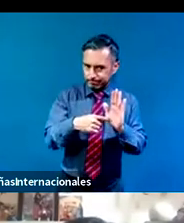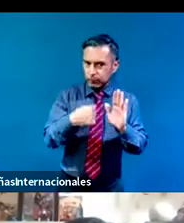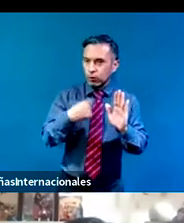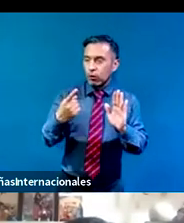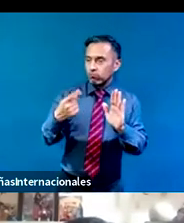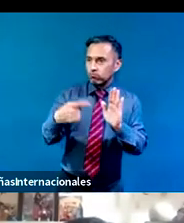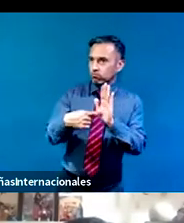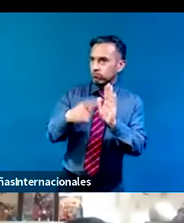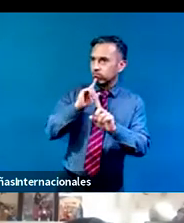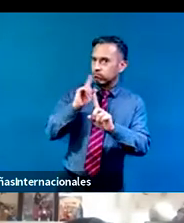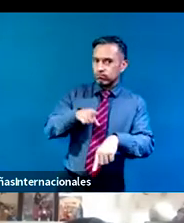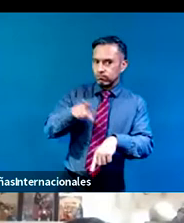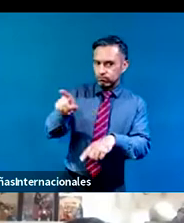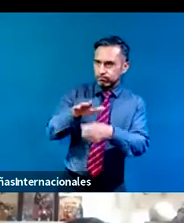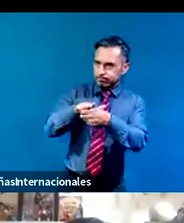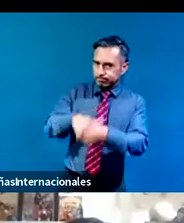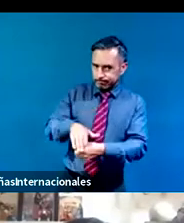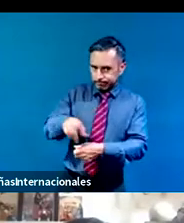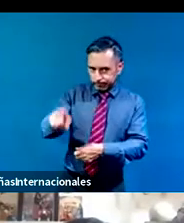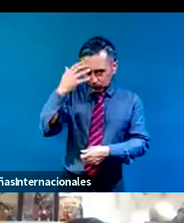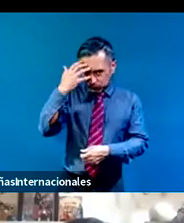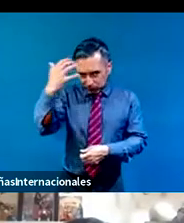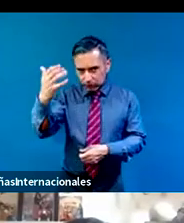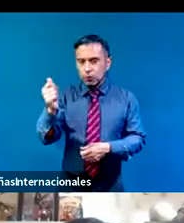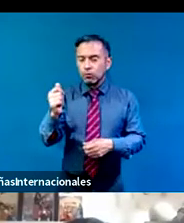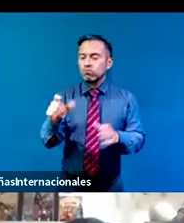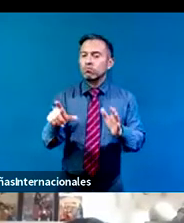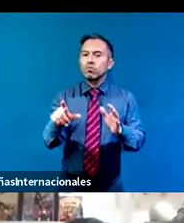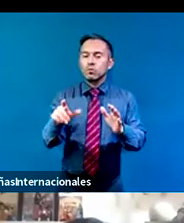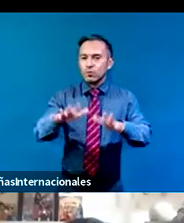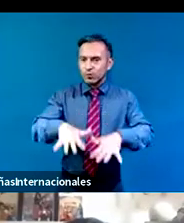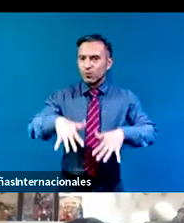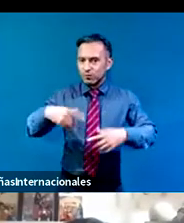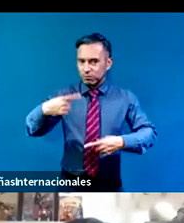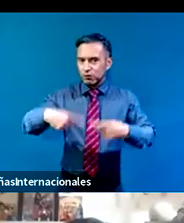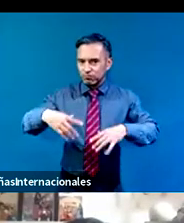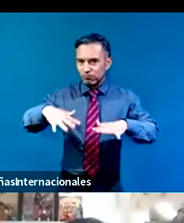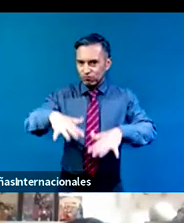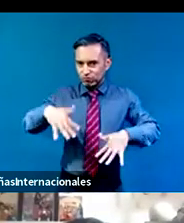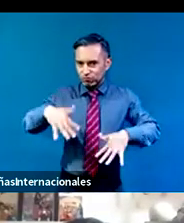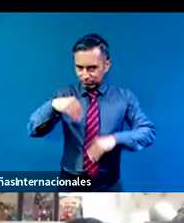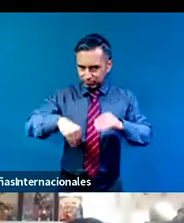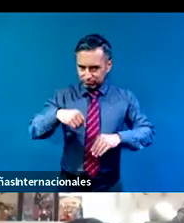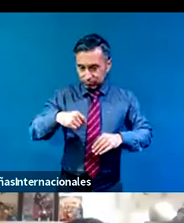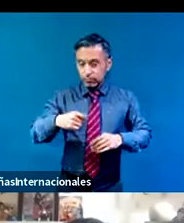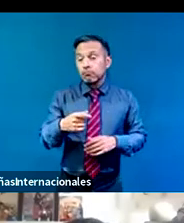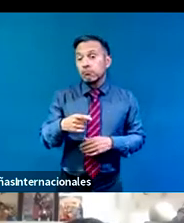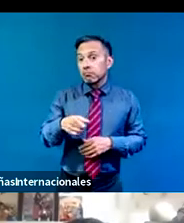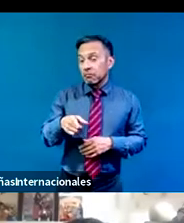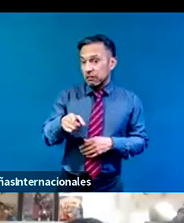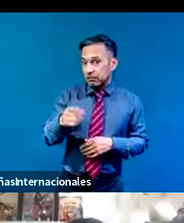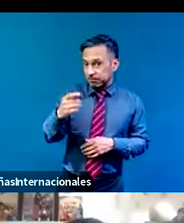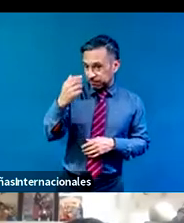really critical to work on that front. And that's why that is also a priority for the Action Coalition.